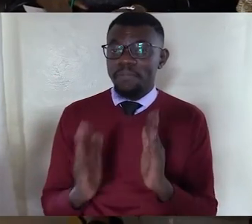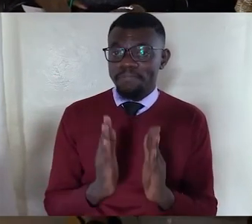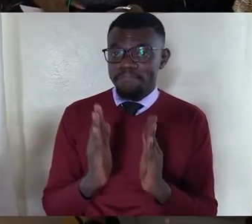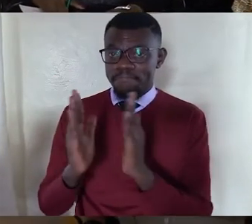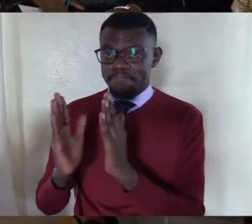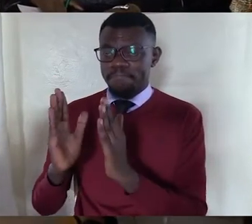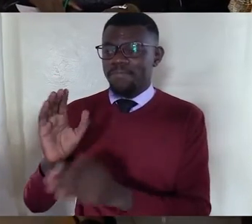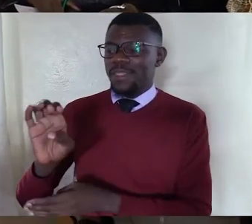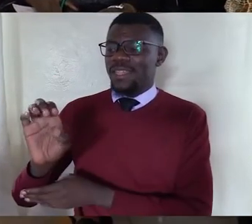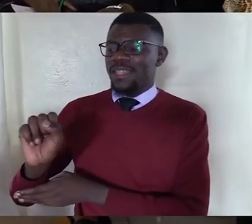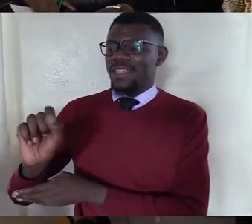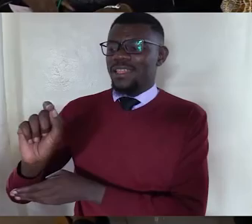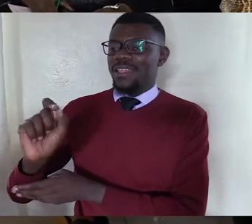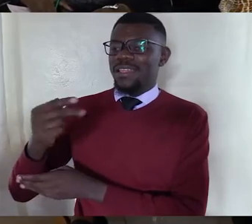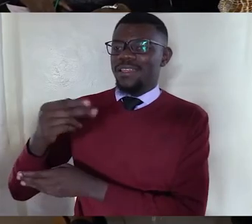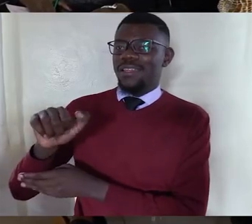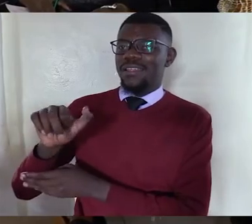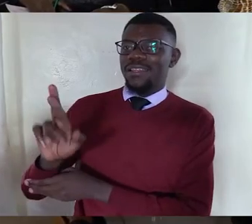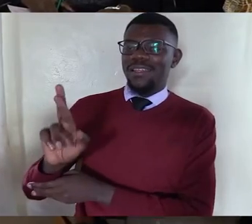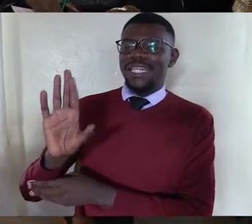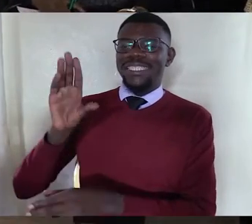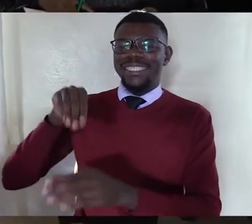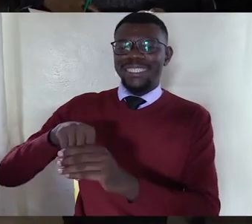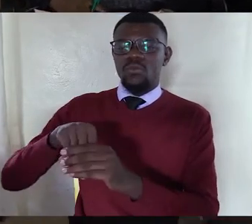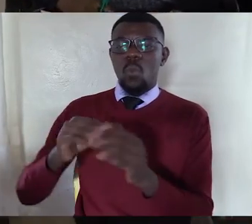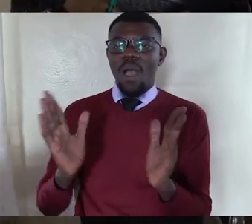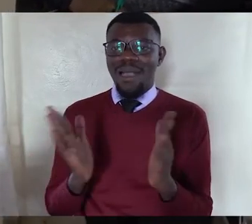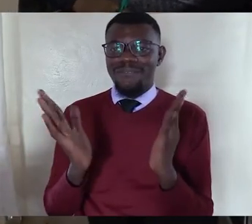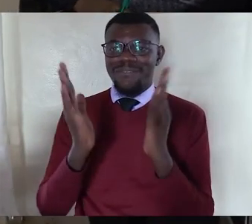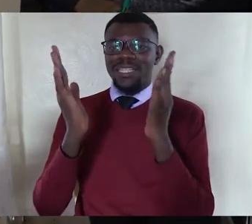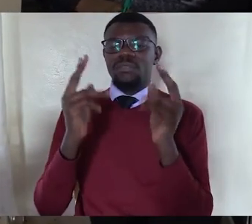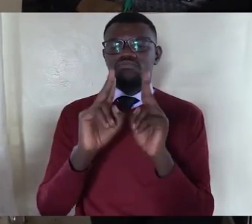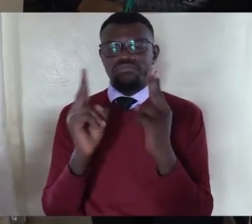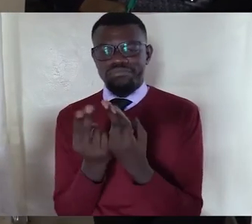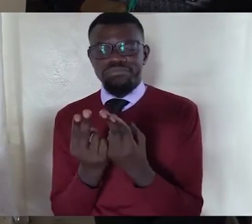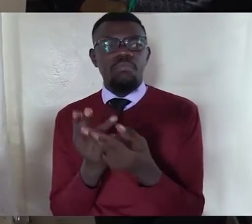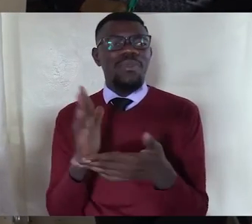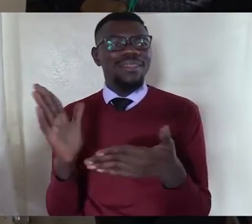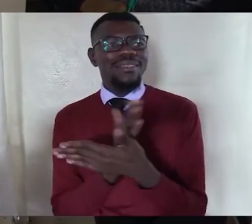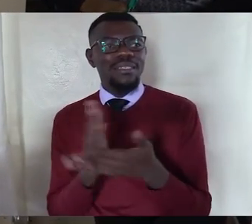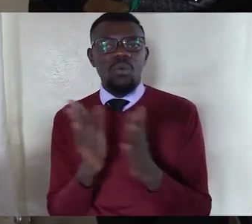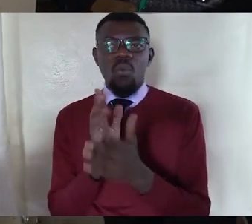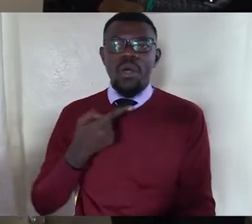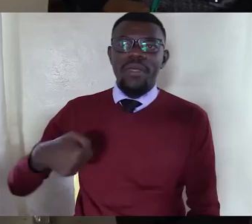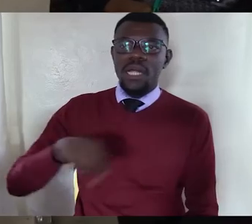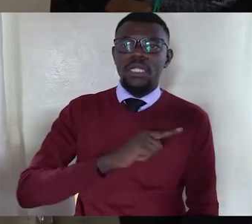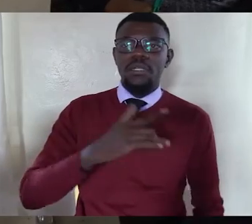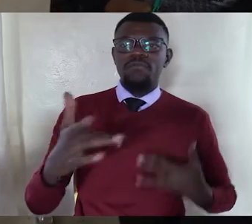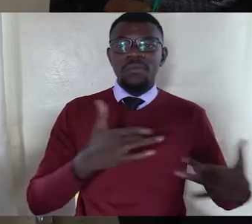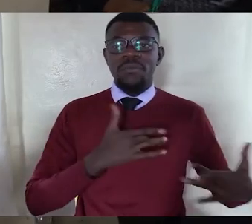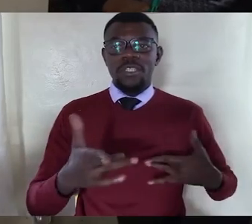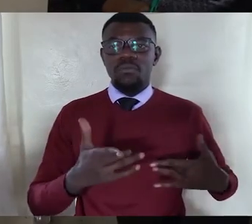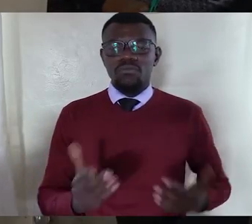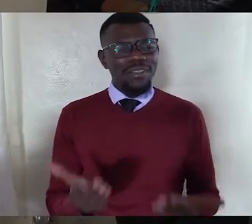Esther Nganga of Internal Affairs Unit, over to you. Just share with us what your thoughts are. Well, thank you very